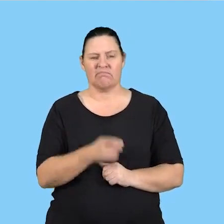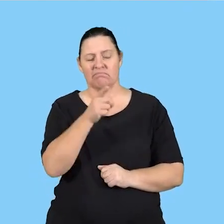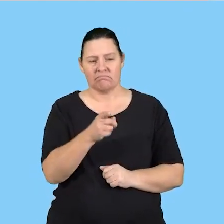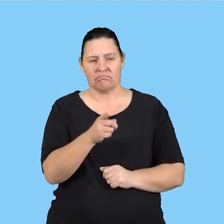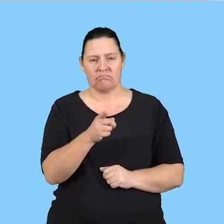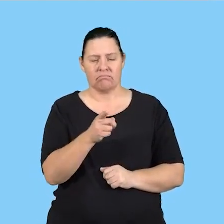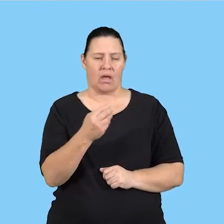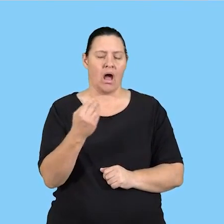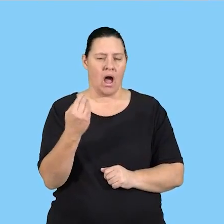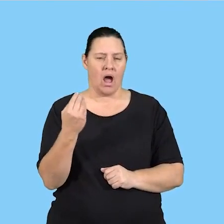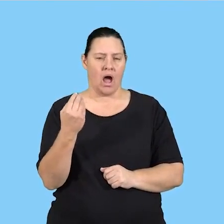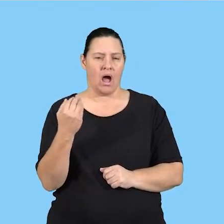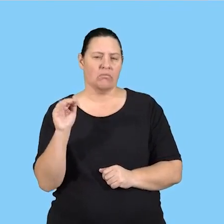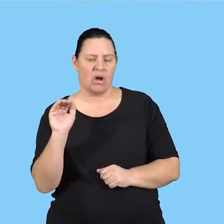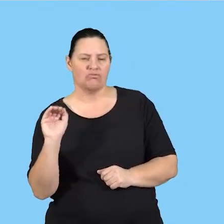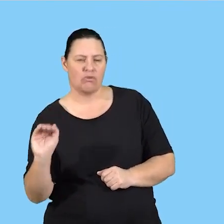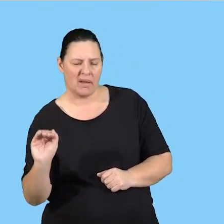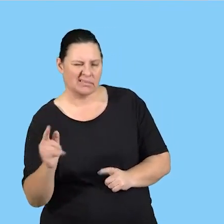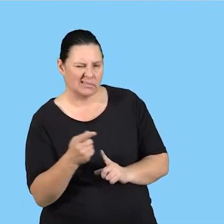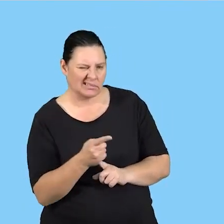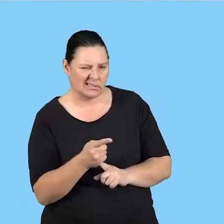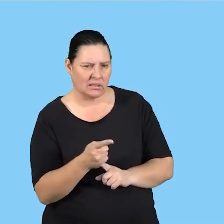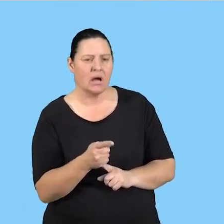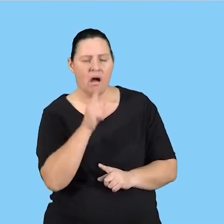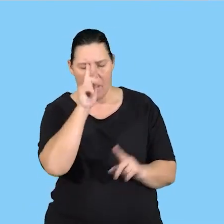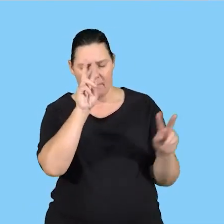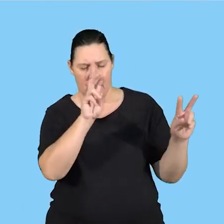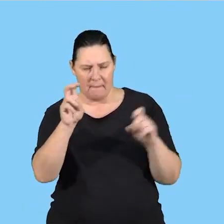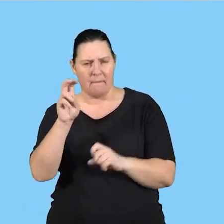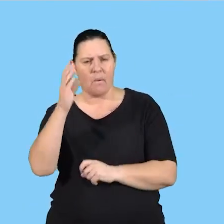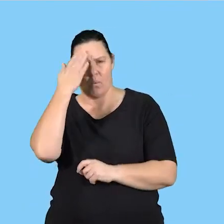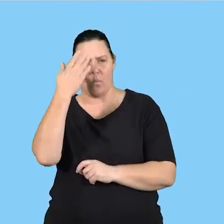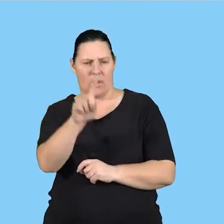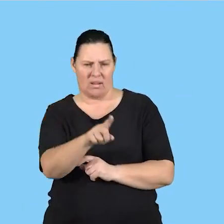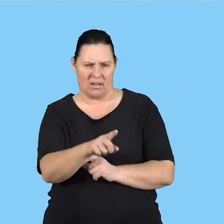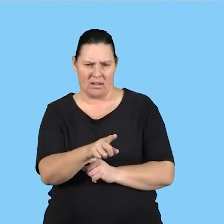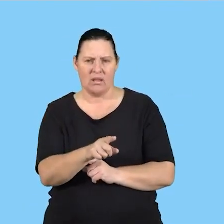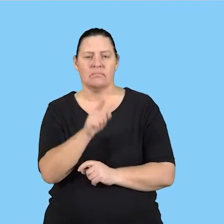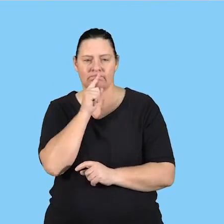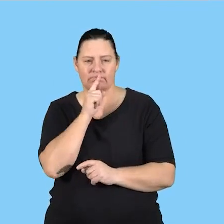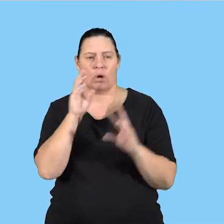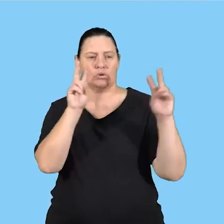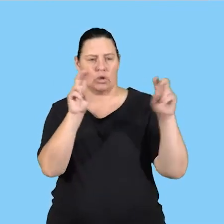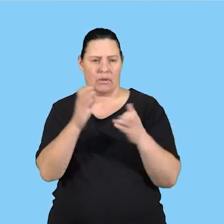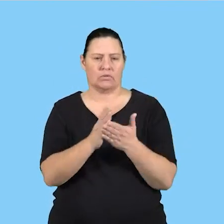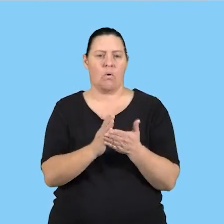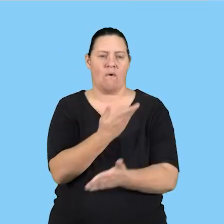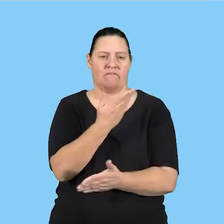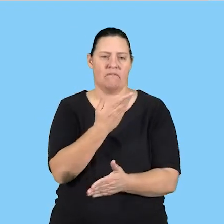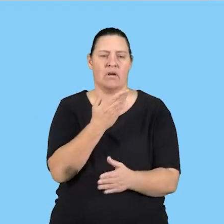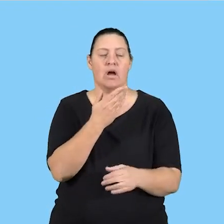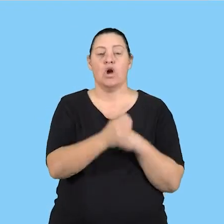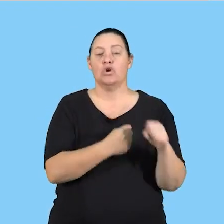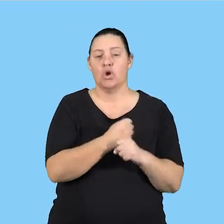This is a reminder, colleagues. I think you're familiar with these topics. These were the topics that were removed in